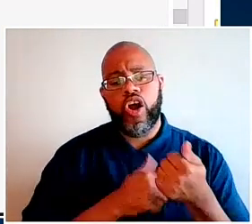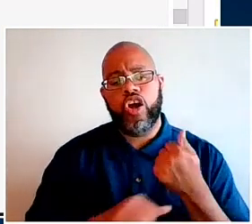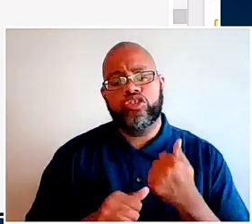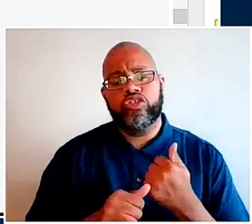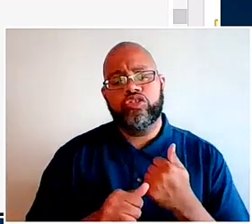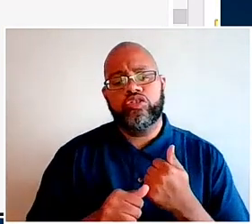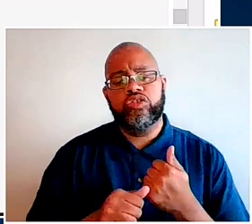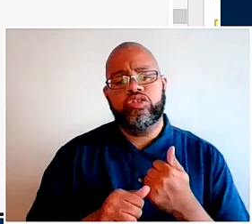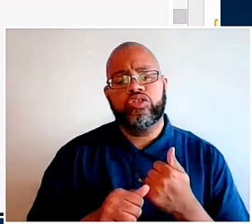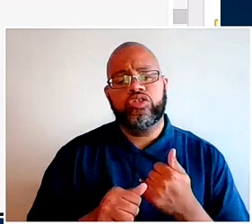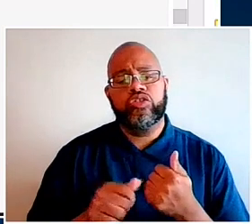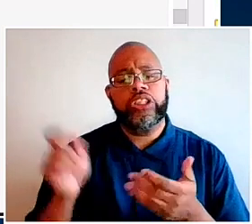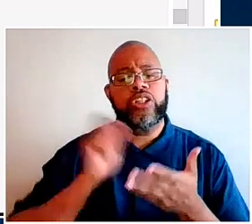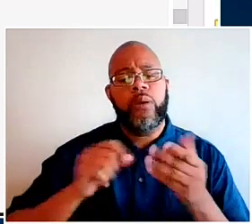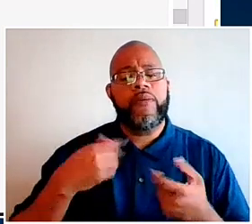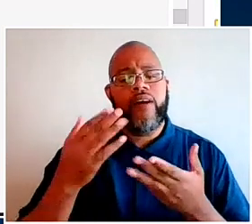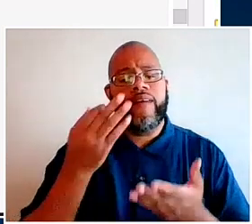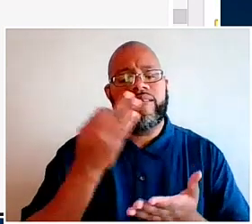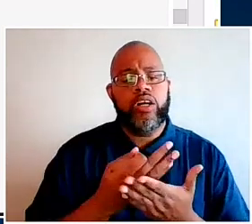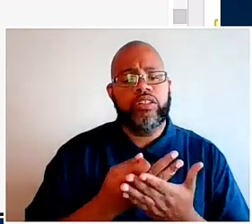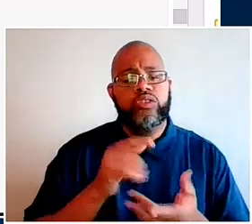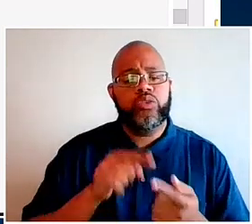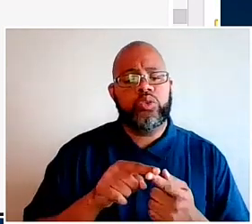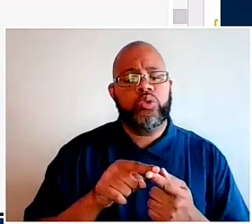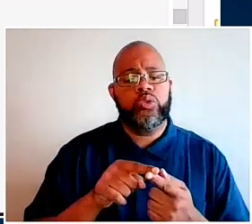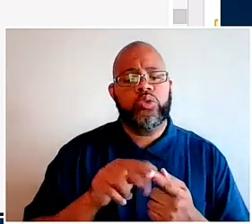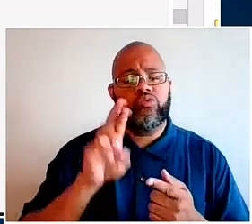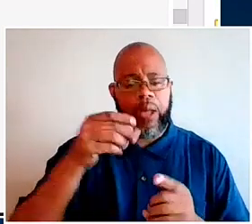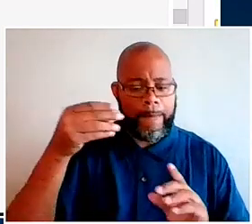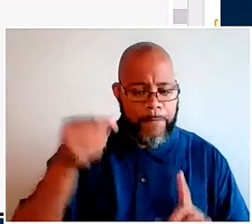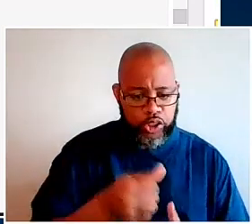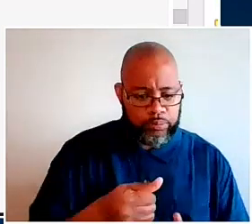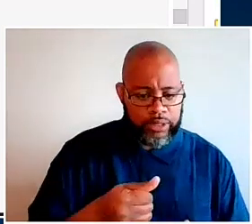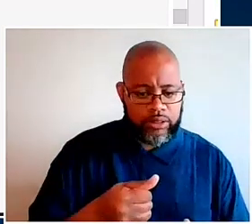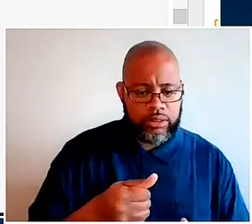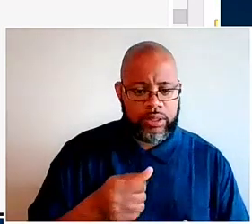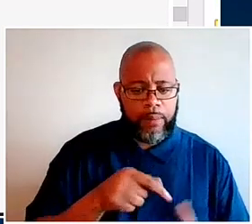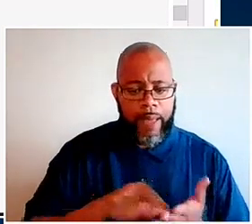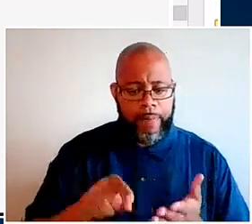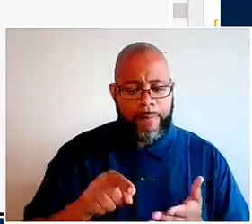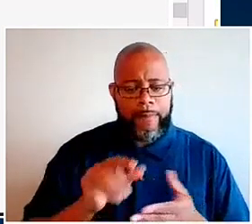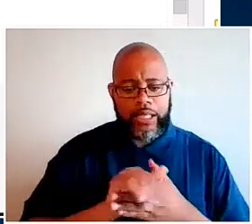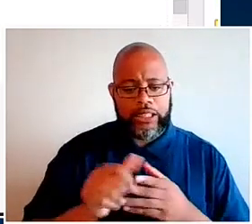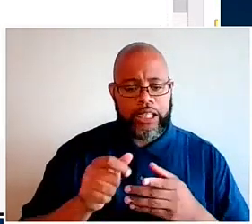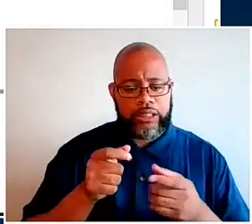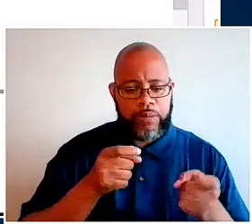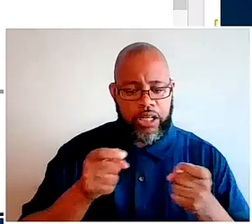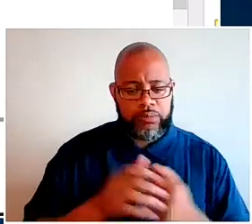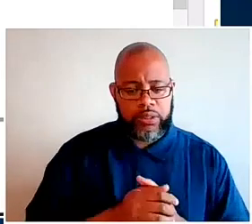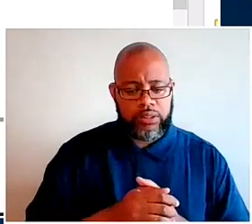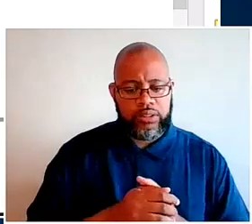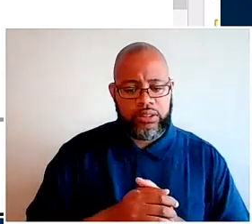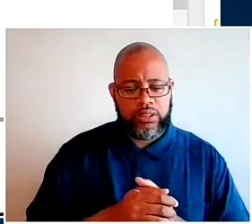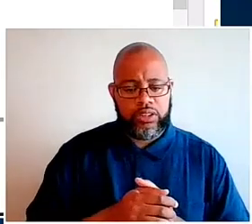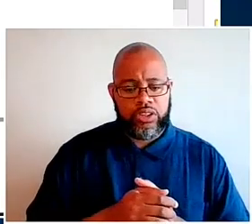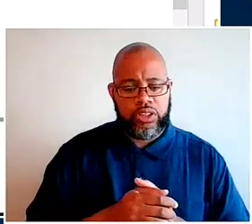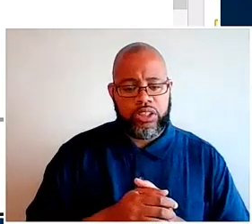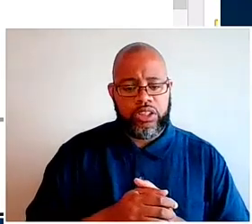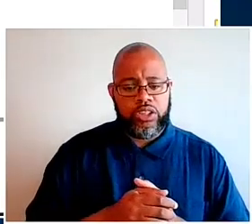unless the secretary provides funds to the institution under the reimbursement payment method or heightened cash management. So as long as the institution's on advance pay,